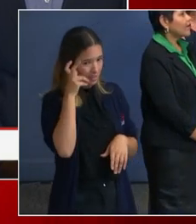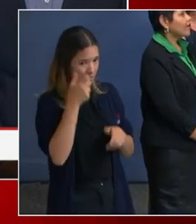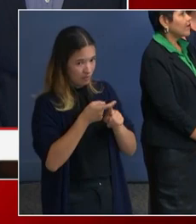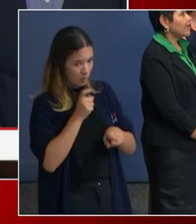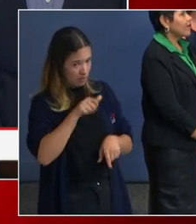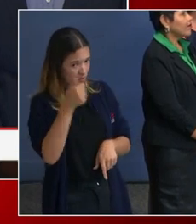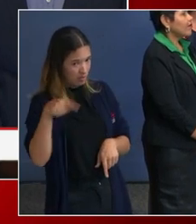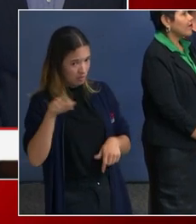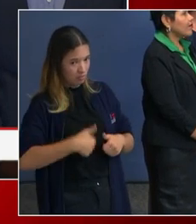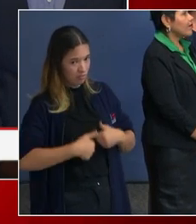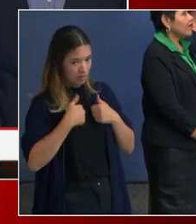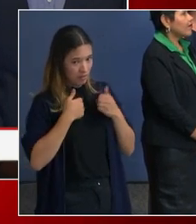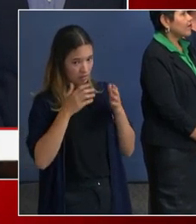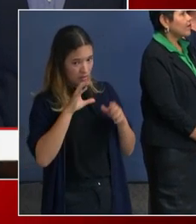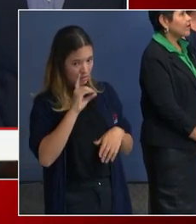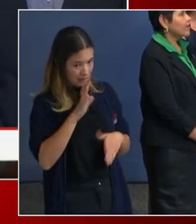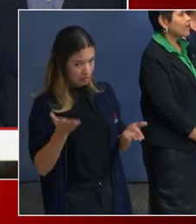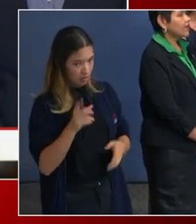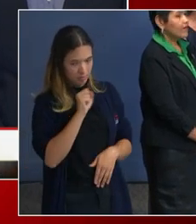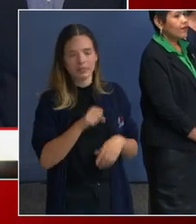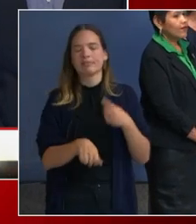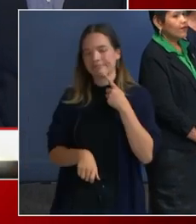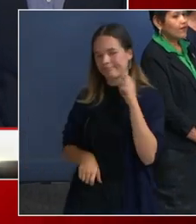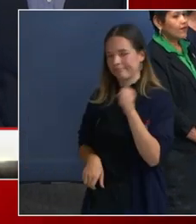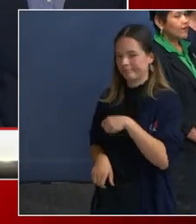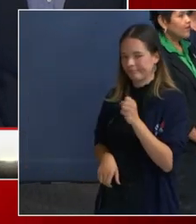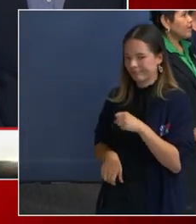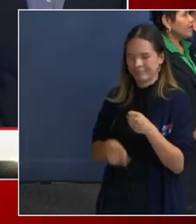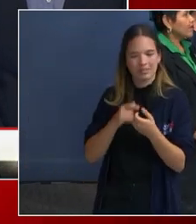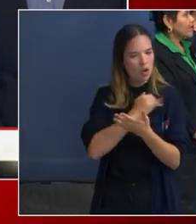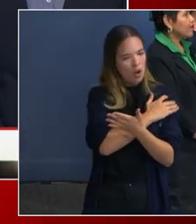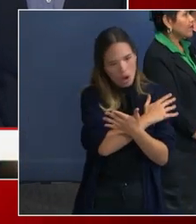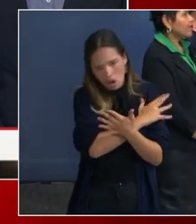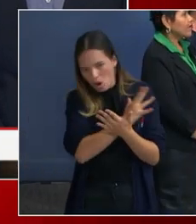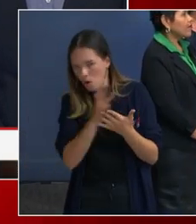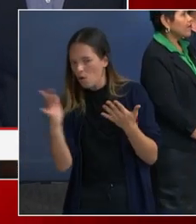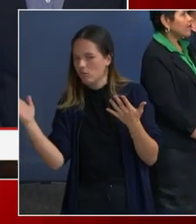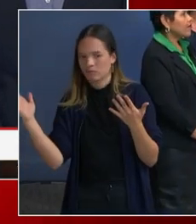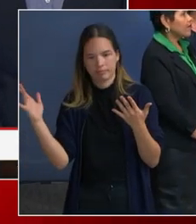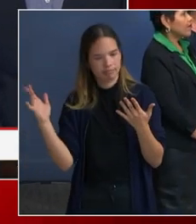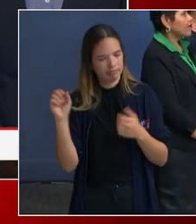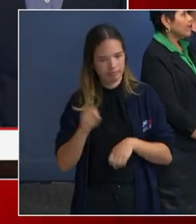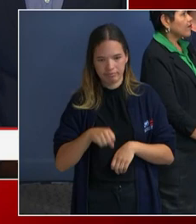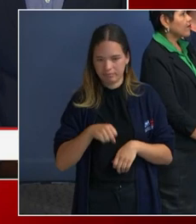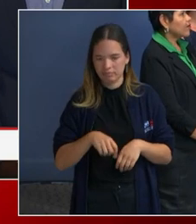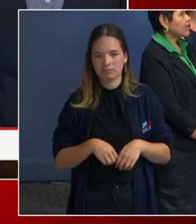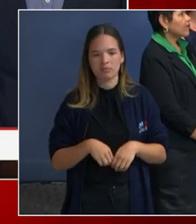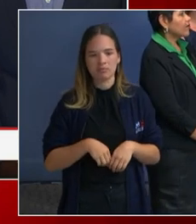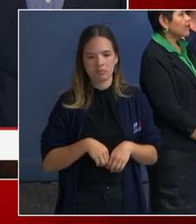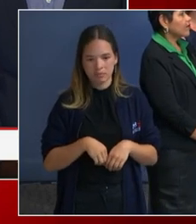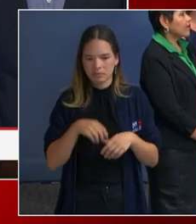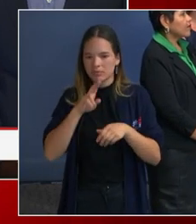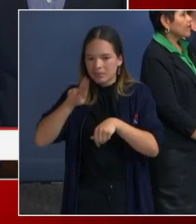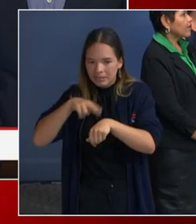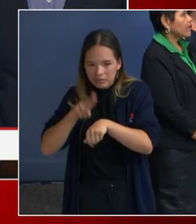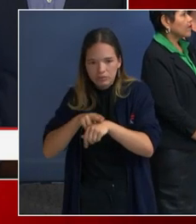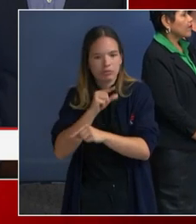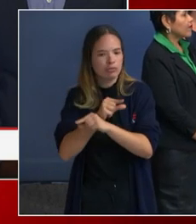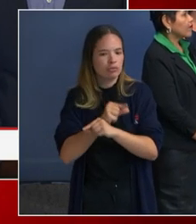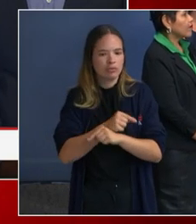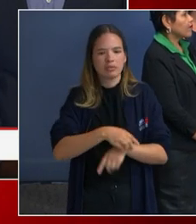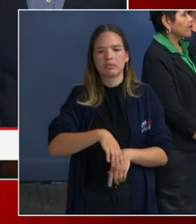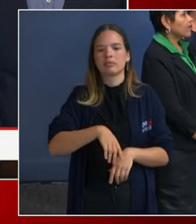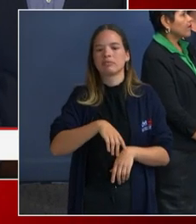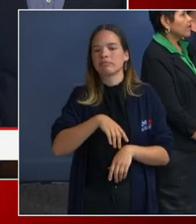hear from them with points along the spectrum. I heard from them around the DC National Guard issue, where they thought it